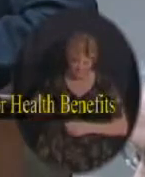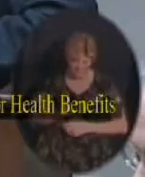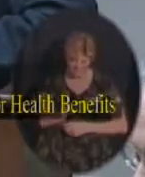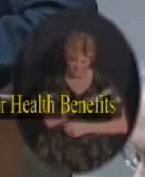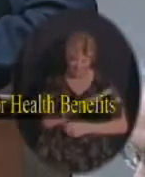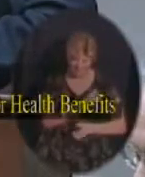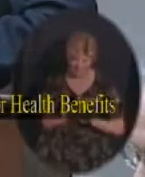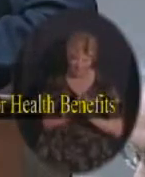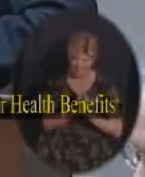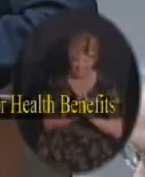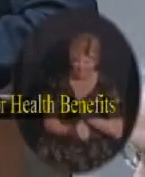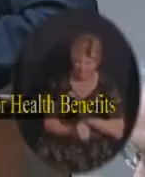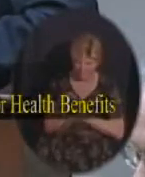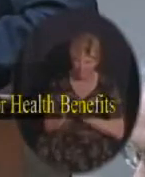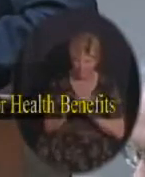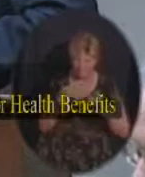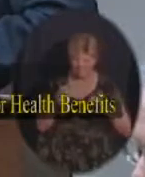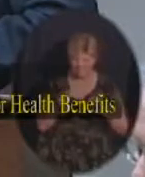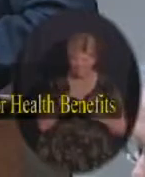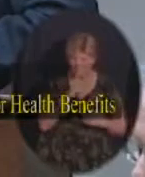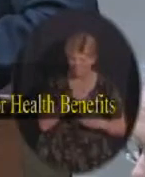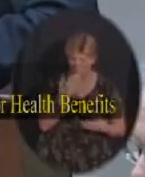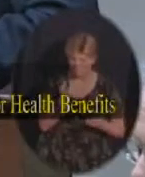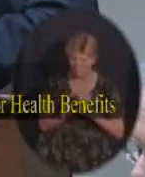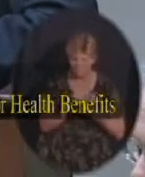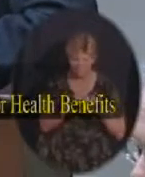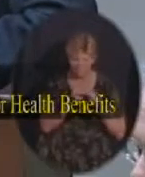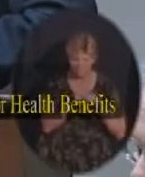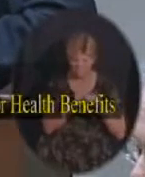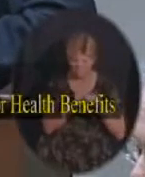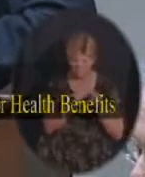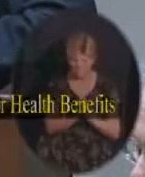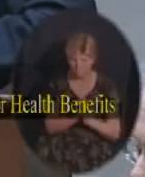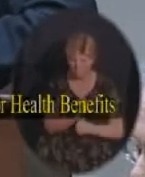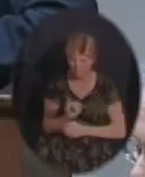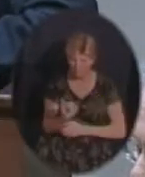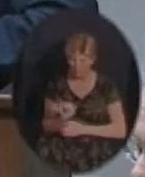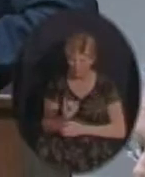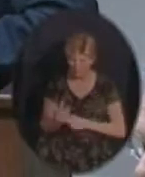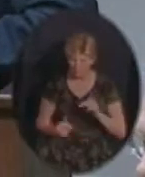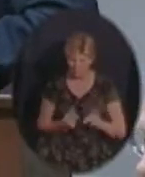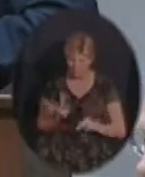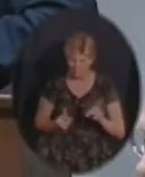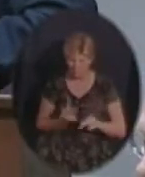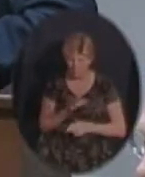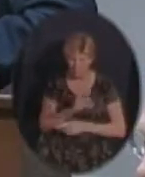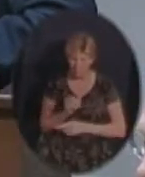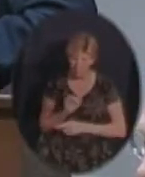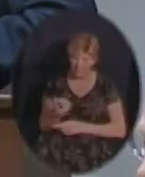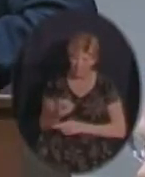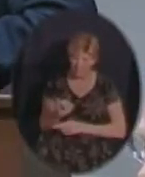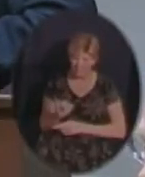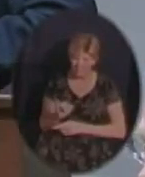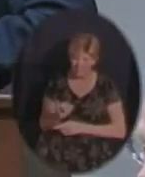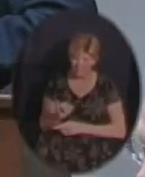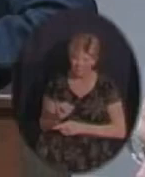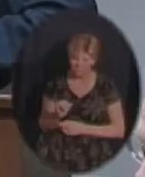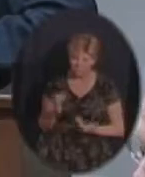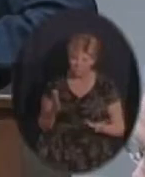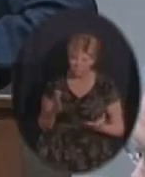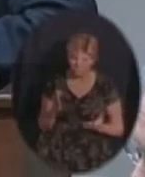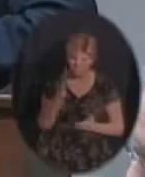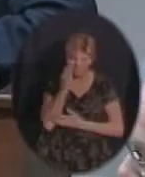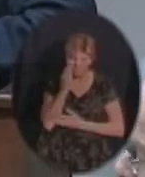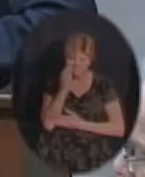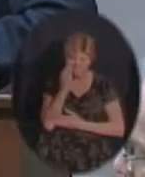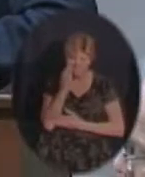such relationships with these insurers. They understand, and the insurers understand it as well, that they bring a vast value to the table. The insurers